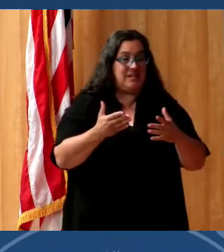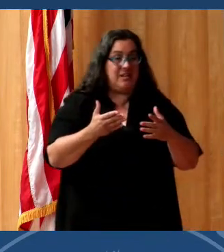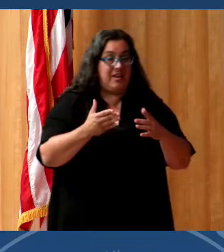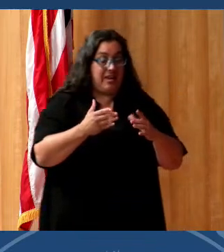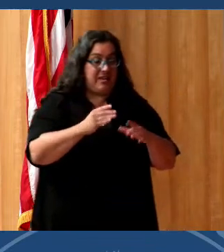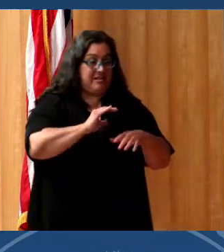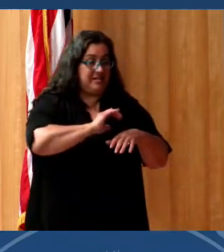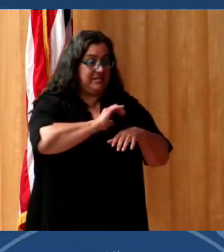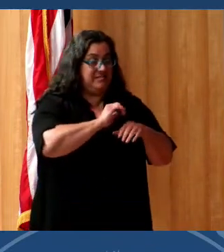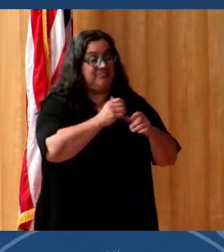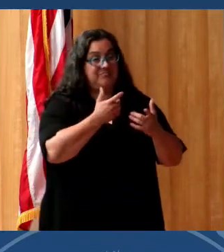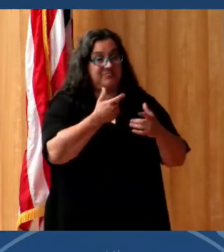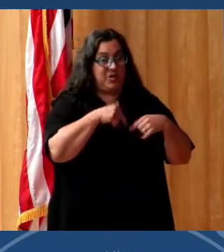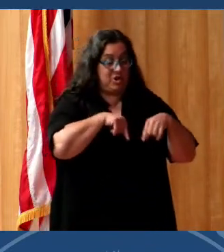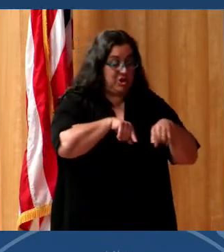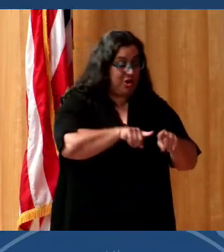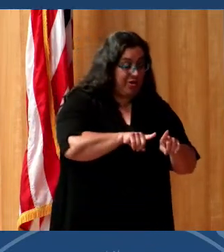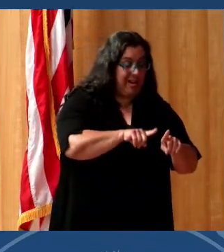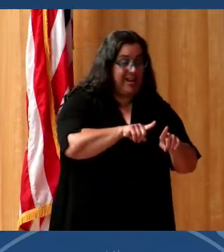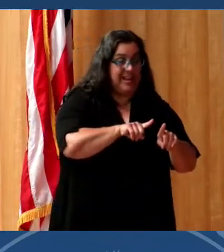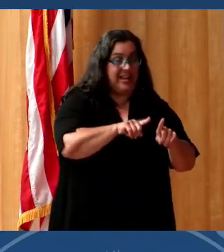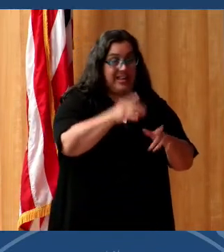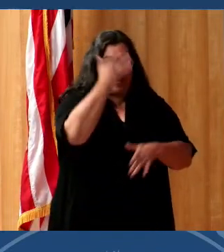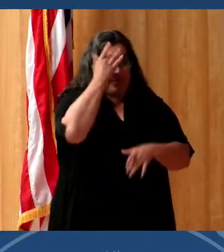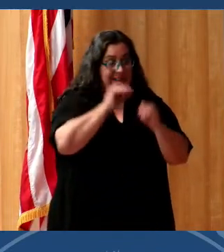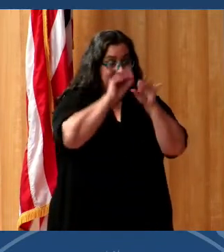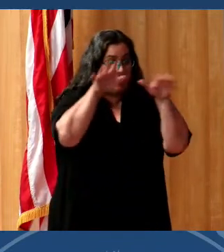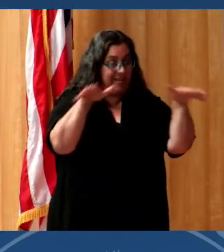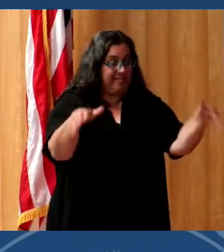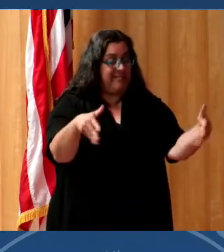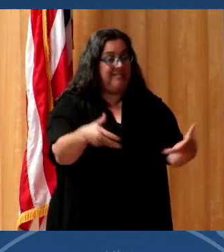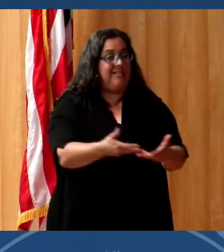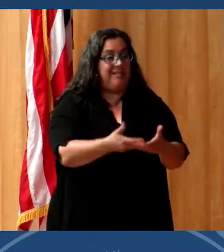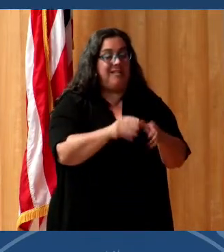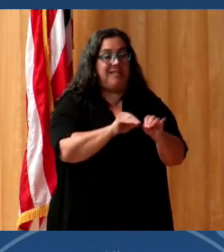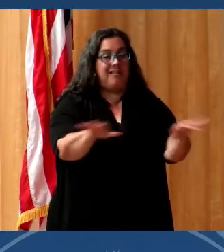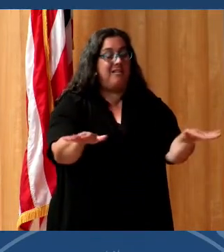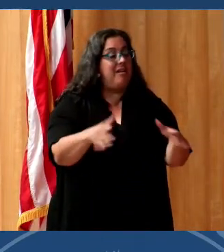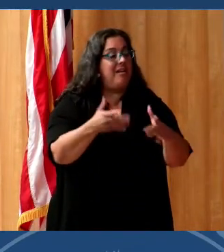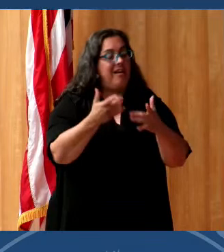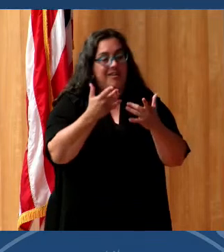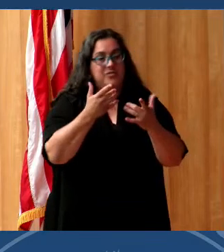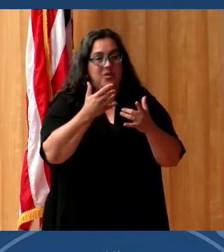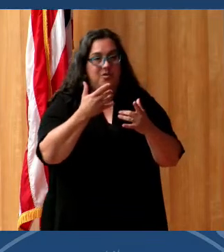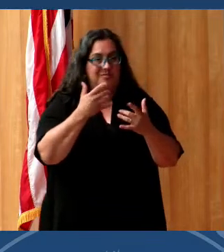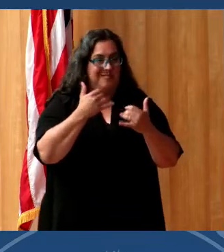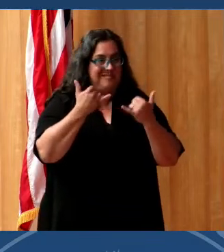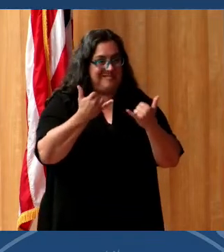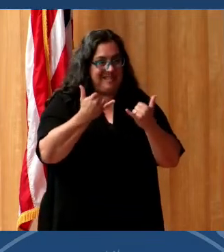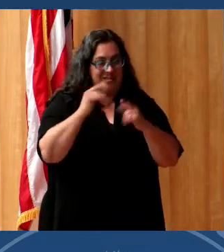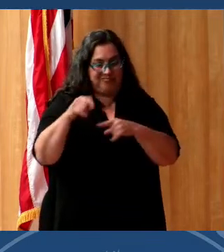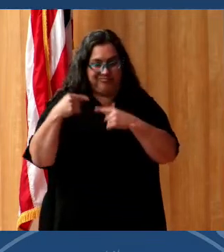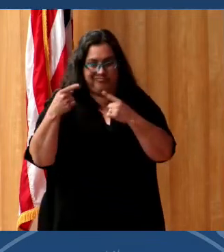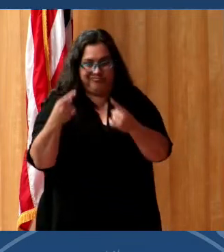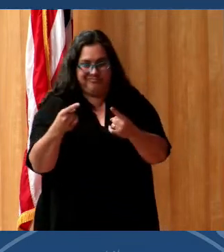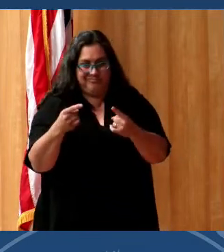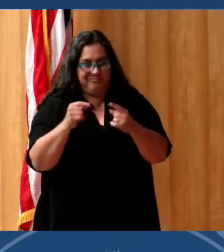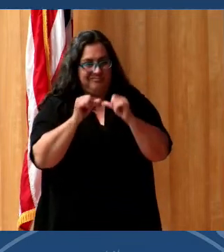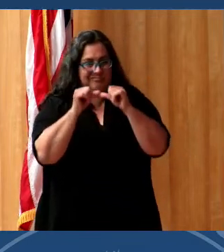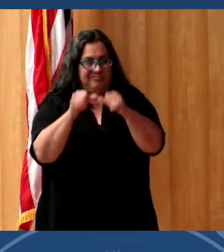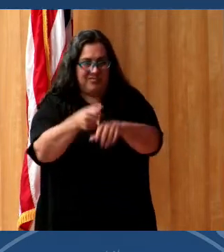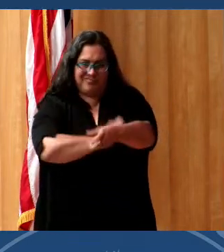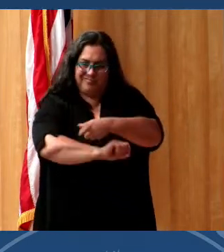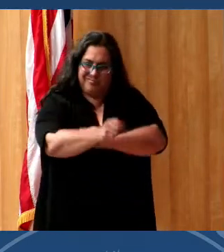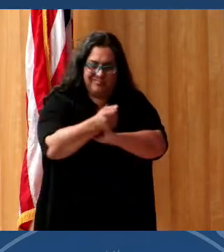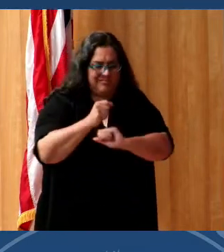following the pandemic. We've got to roll our sleeves up and do really, really hard work. And what